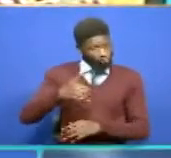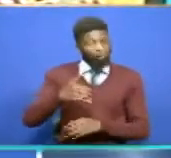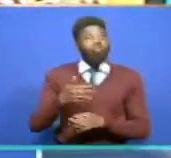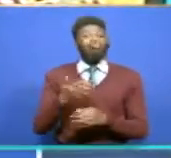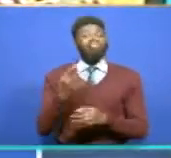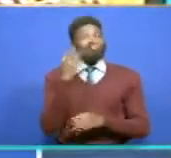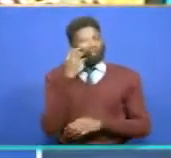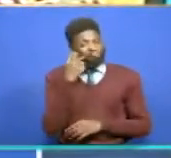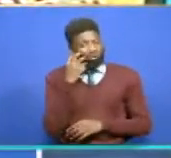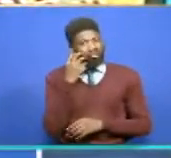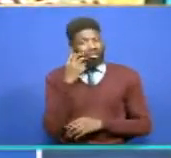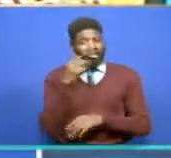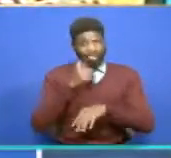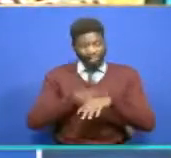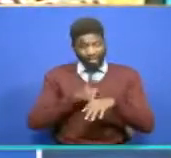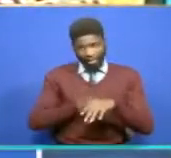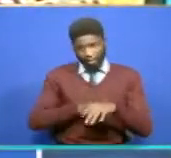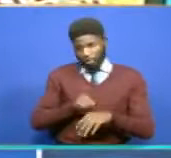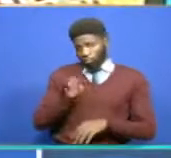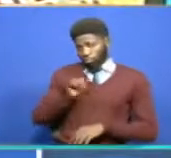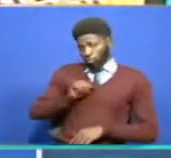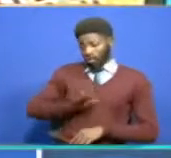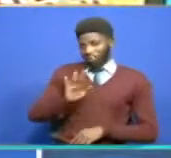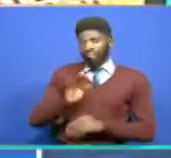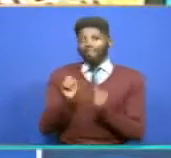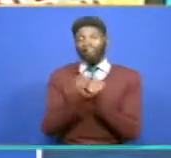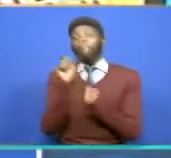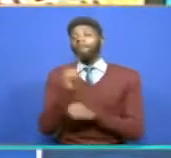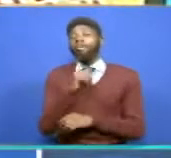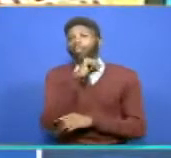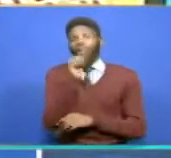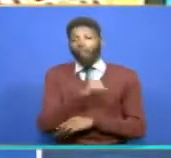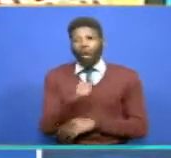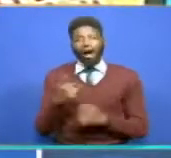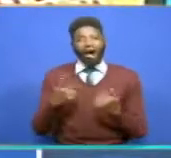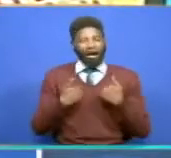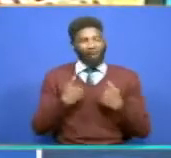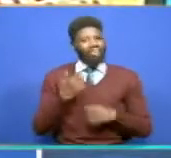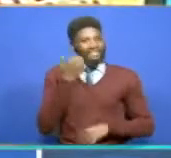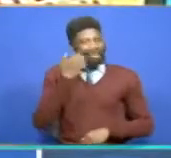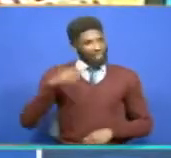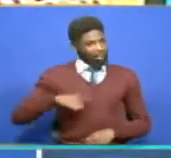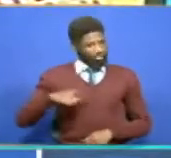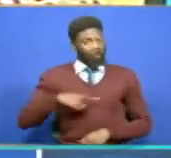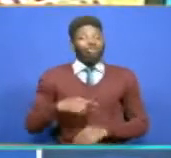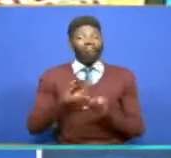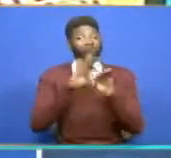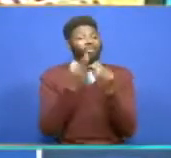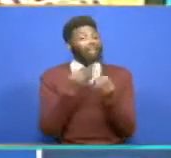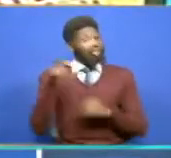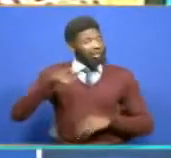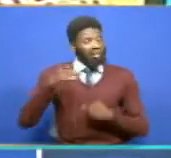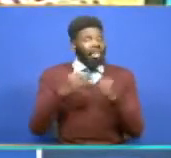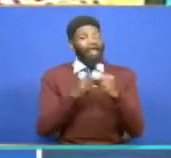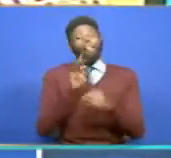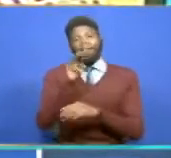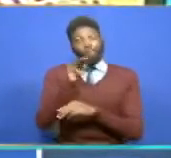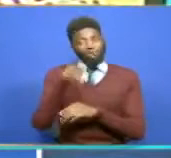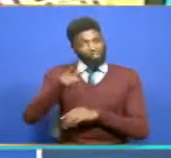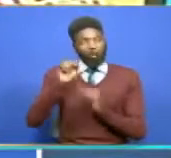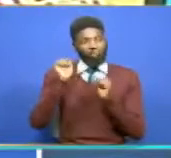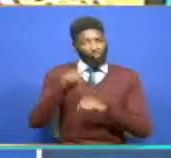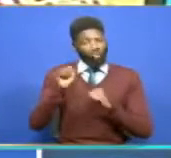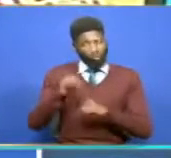10-month-old firstborn daughter was diagnosed with a rare liver disease. The family requires 8 million shillings to have her undergo a delicate